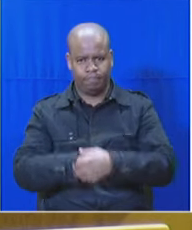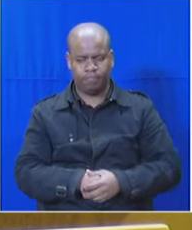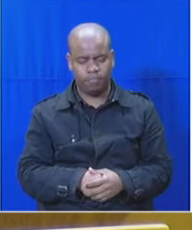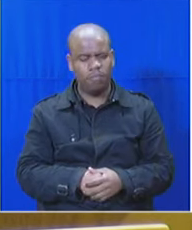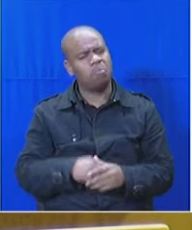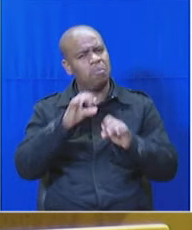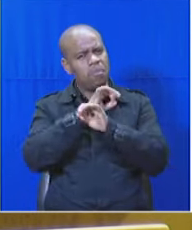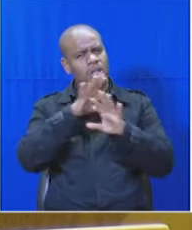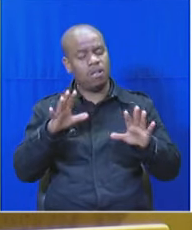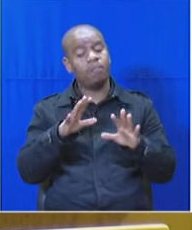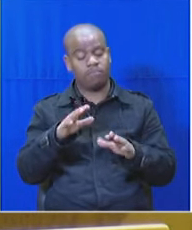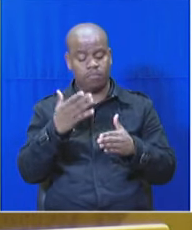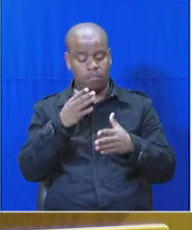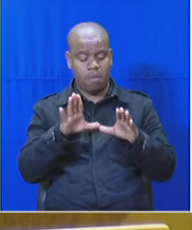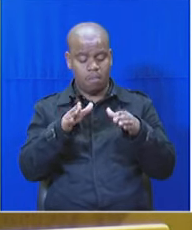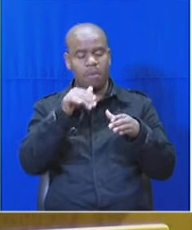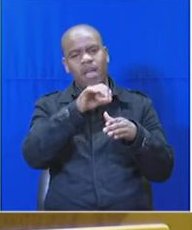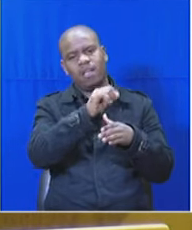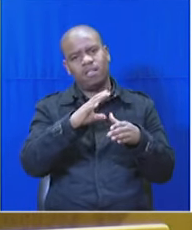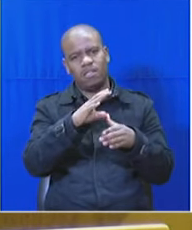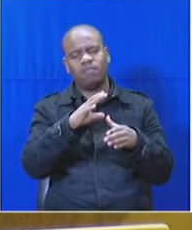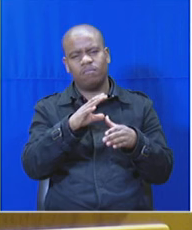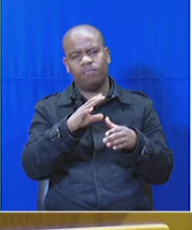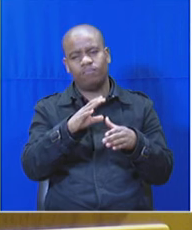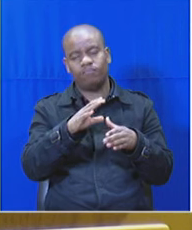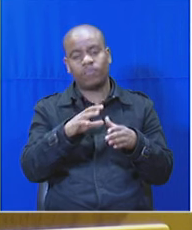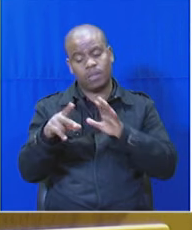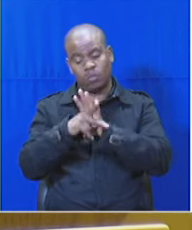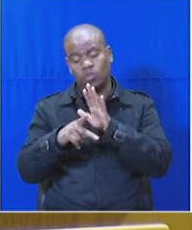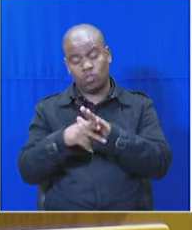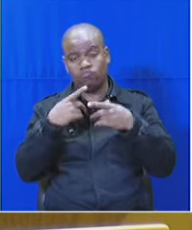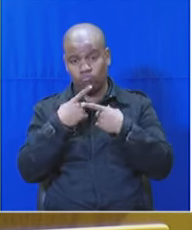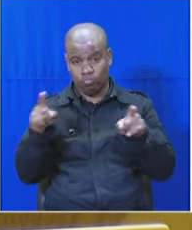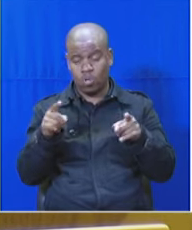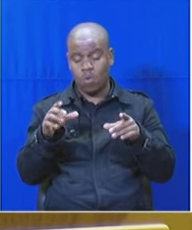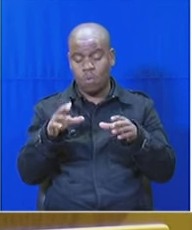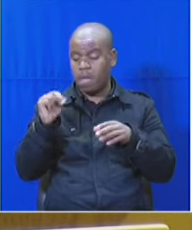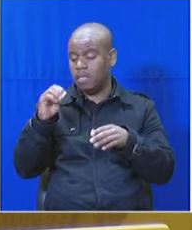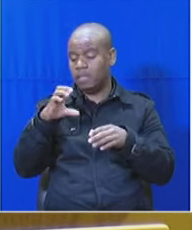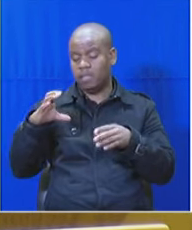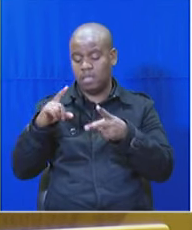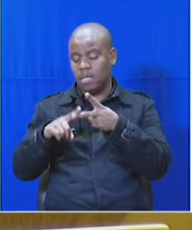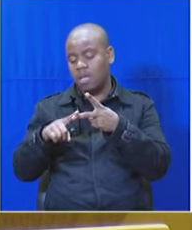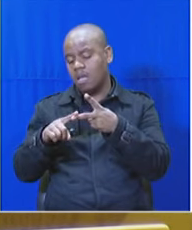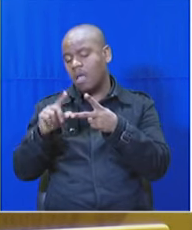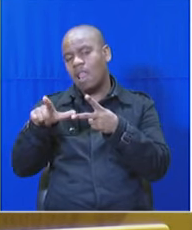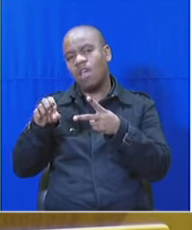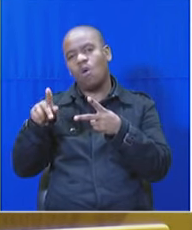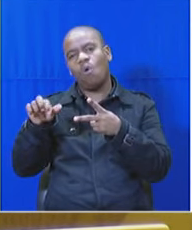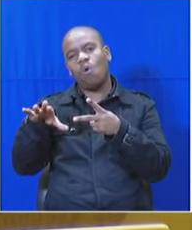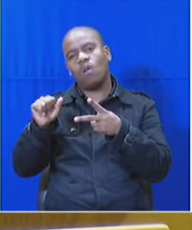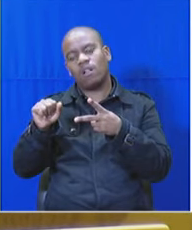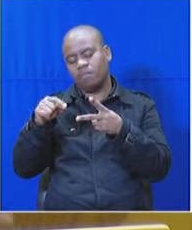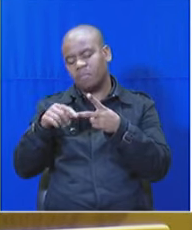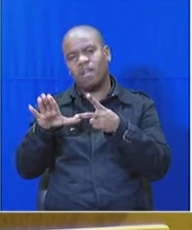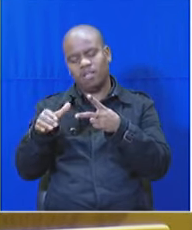clarity, ANC conference resolutions, policy pronouncements from the NEC and Cabinet Makgotla, and the